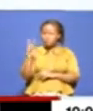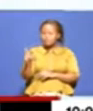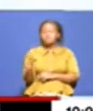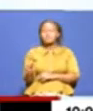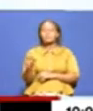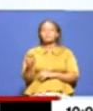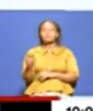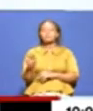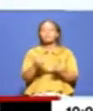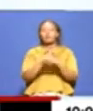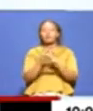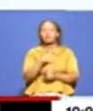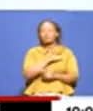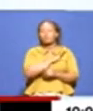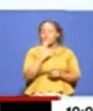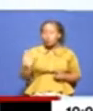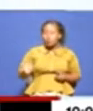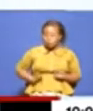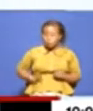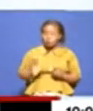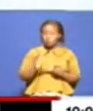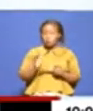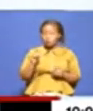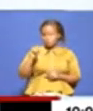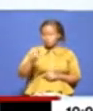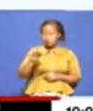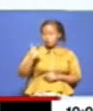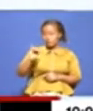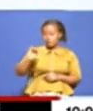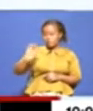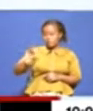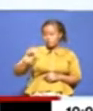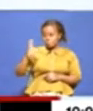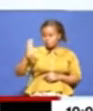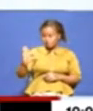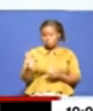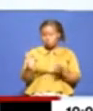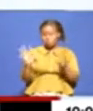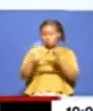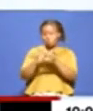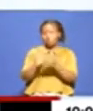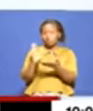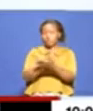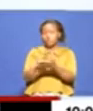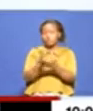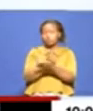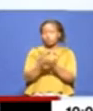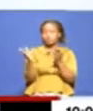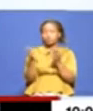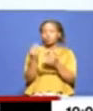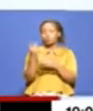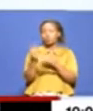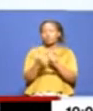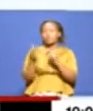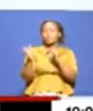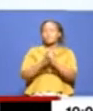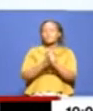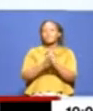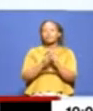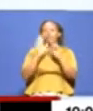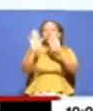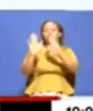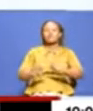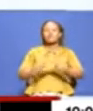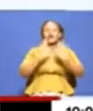The Commission, in compliance with sections 18 and 19 of the Election Campaign Financing Act of